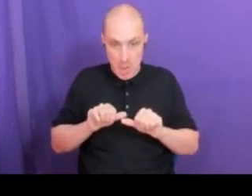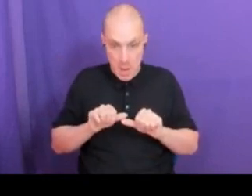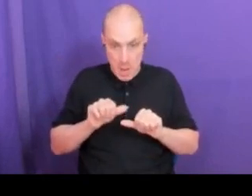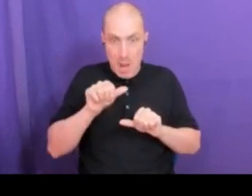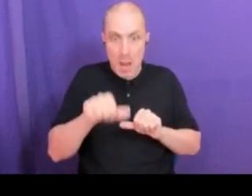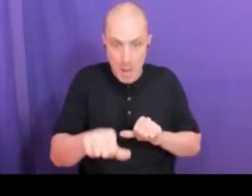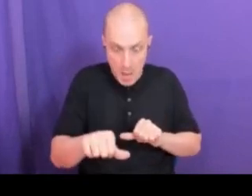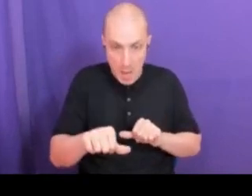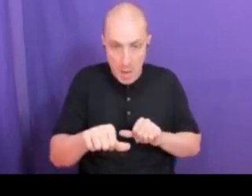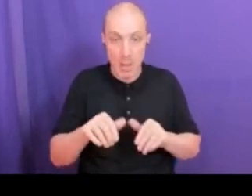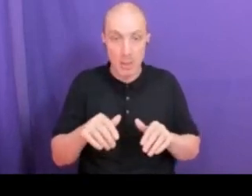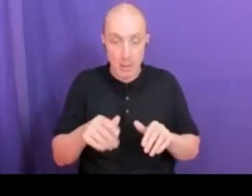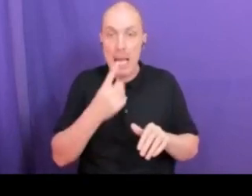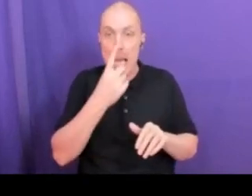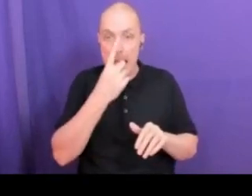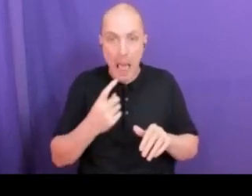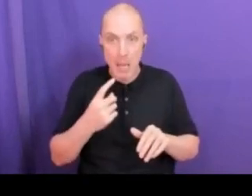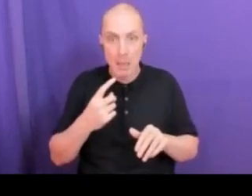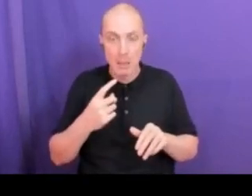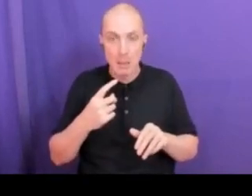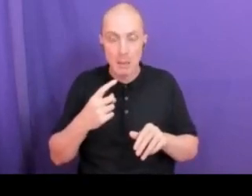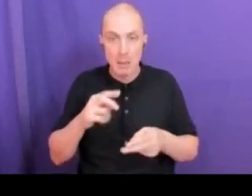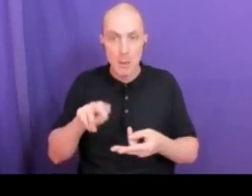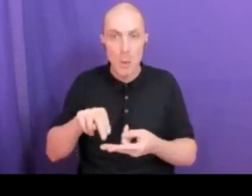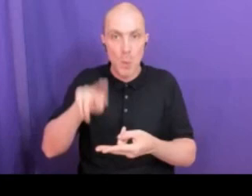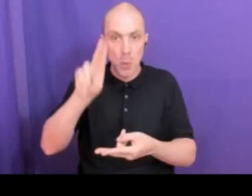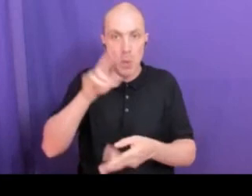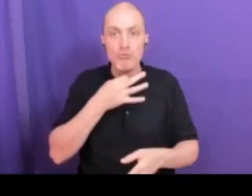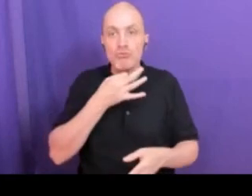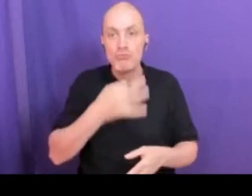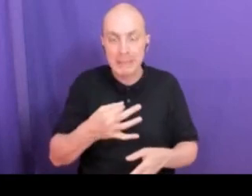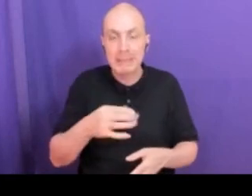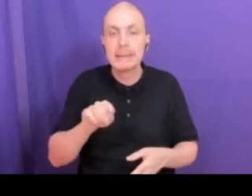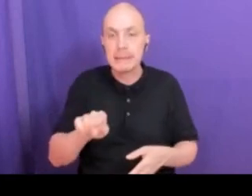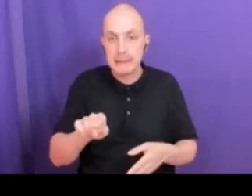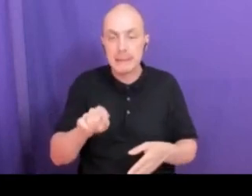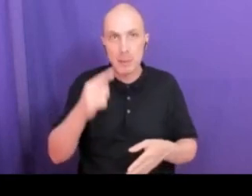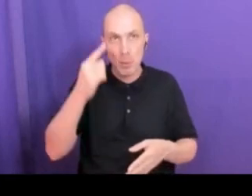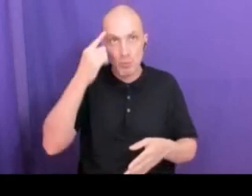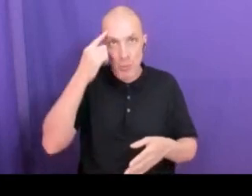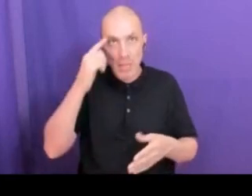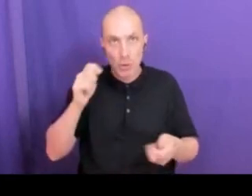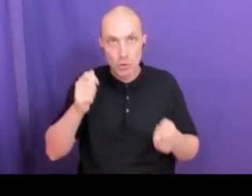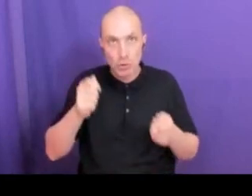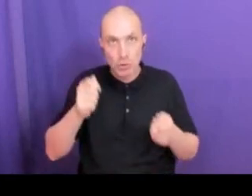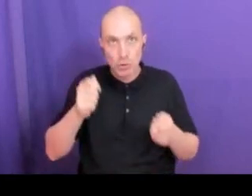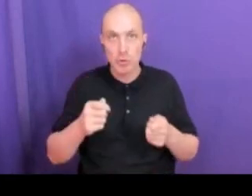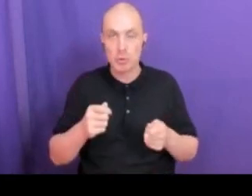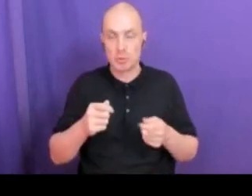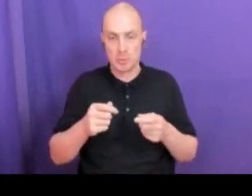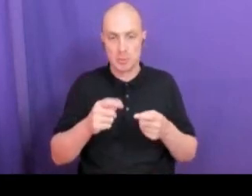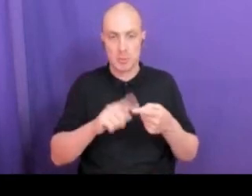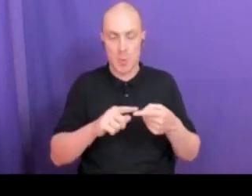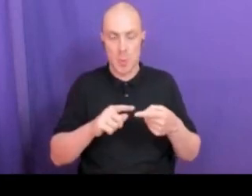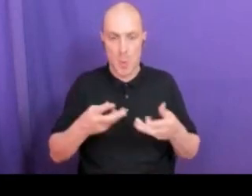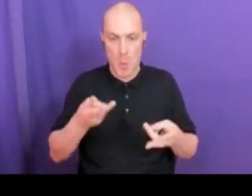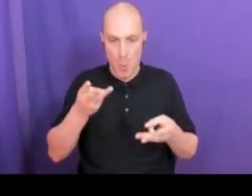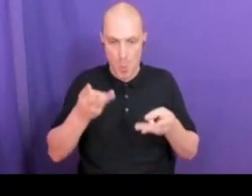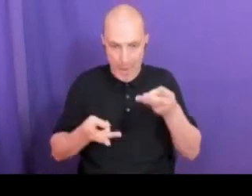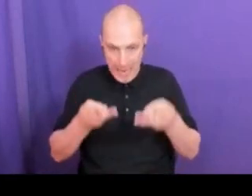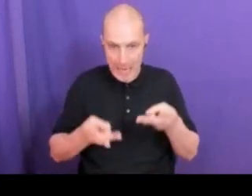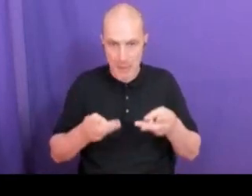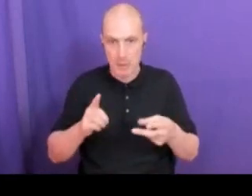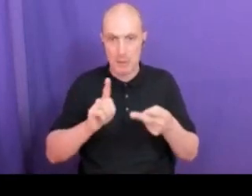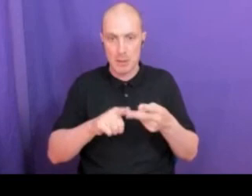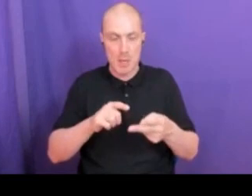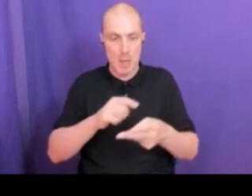metrics changing that we know impact brain health. So sort of weight, blood pressure, sometimes increased alcohol